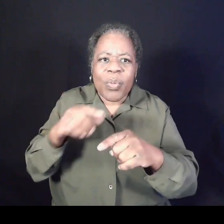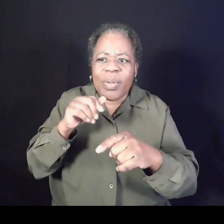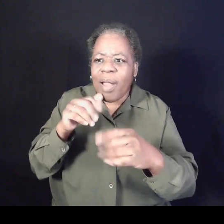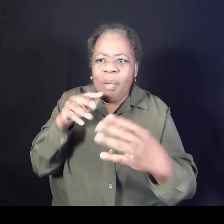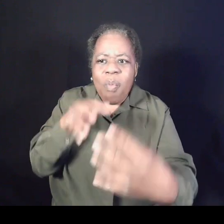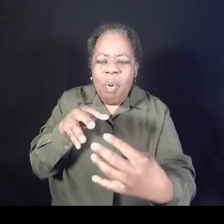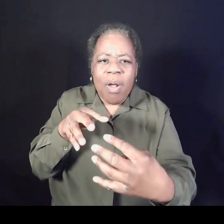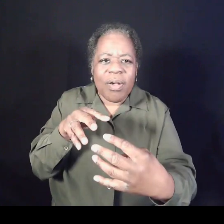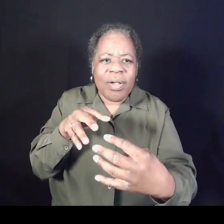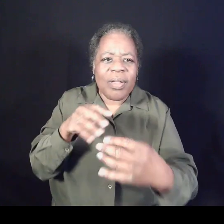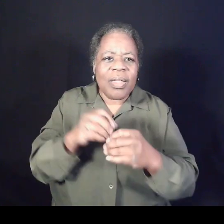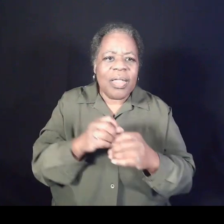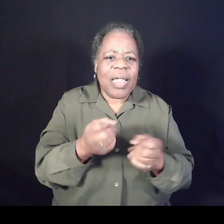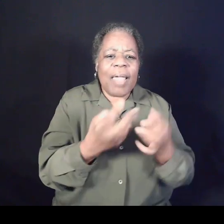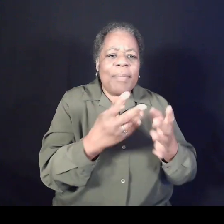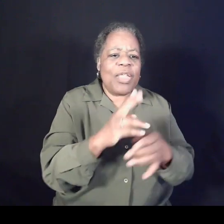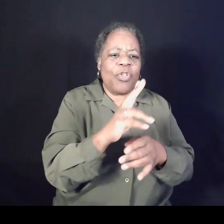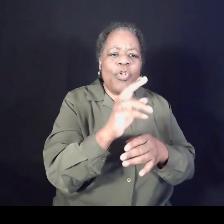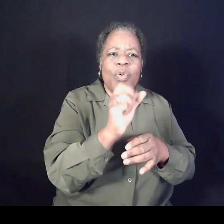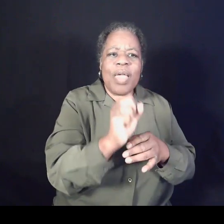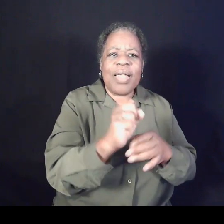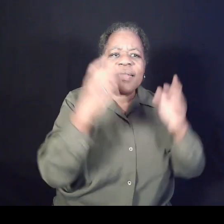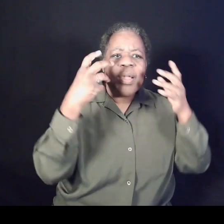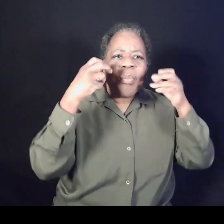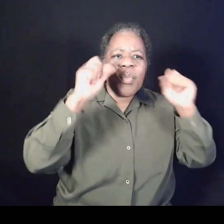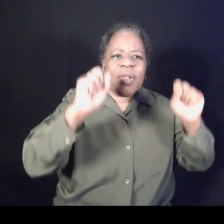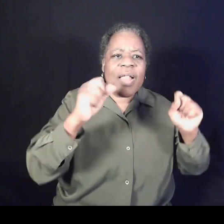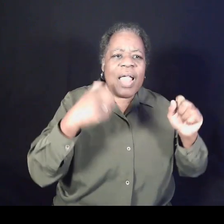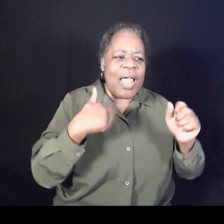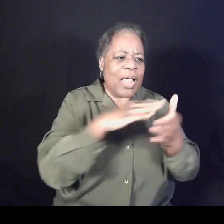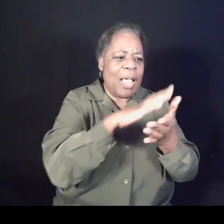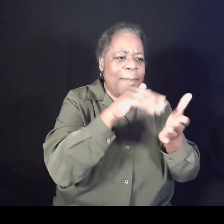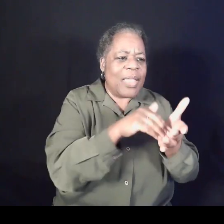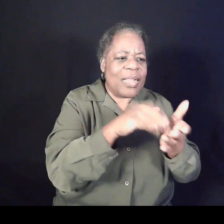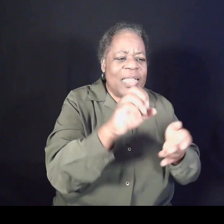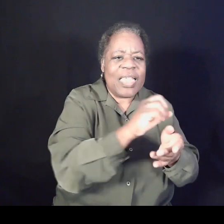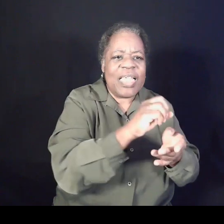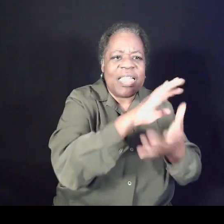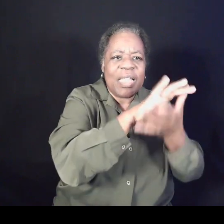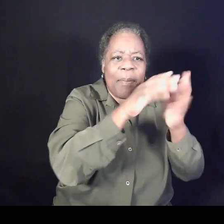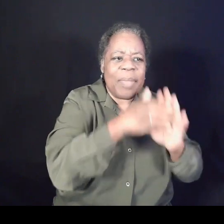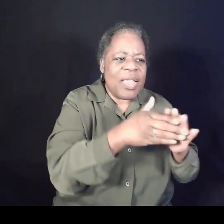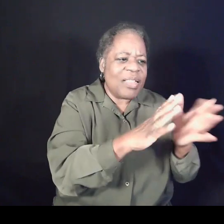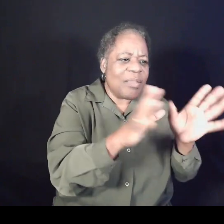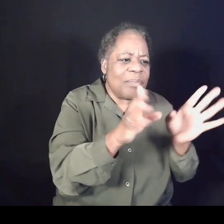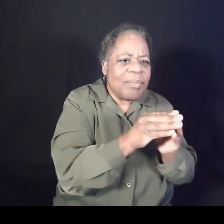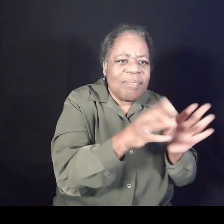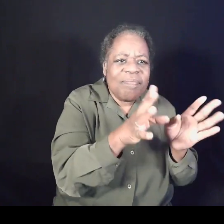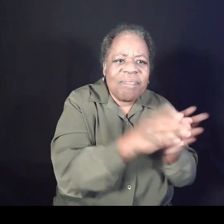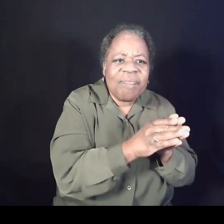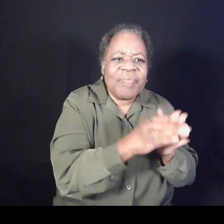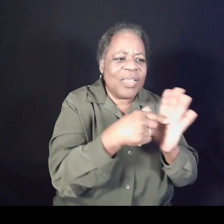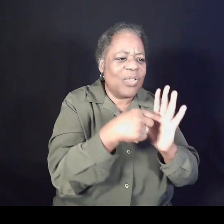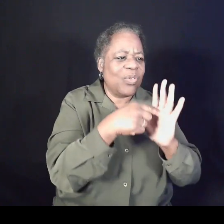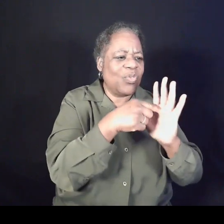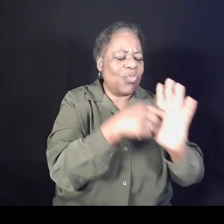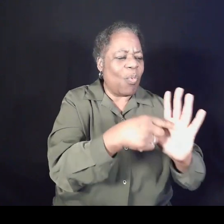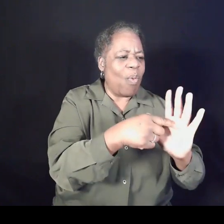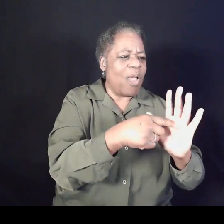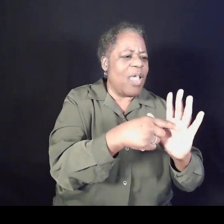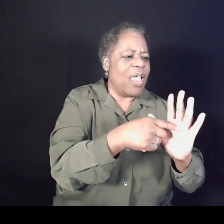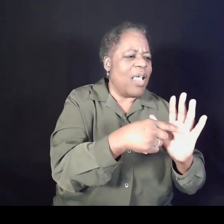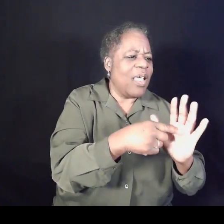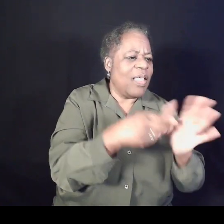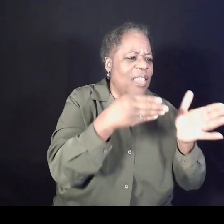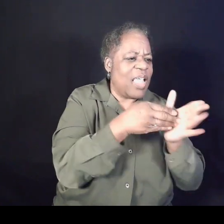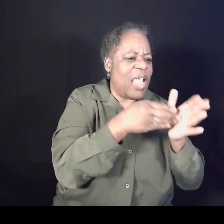How many U.S. presidents have held a Middle East peace summit, showcasing the antagonist smiling and shaking